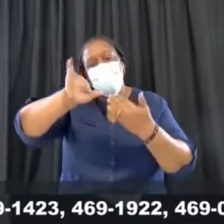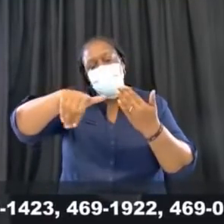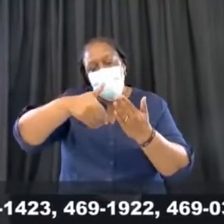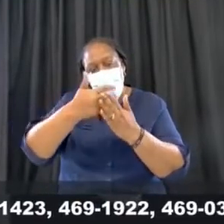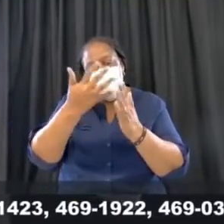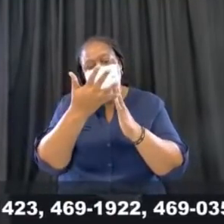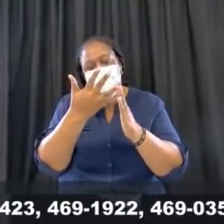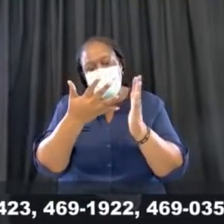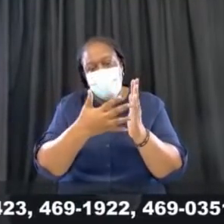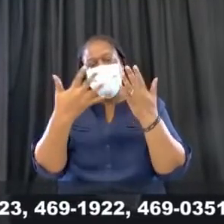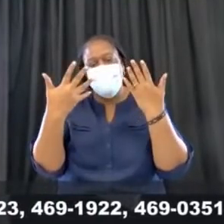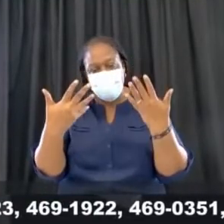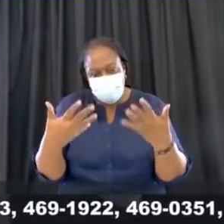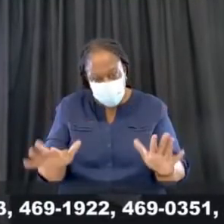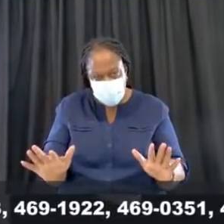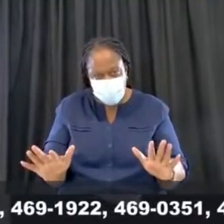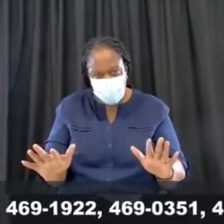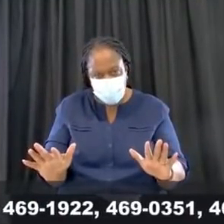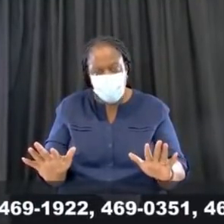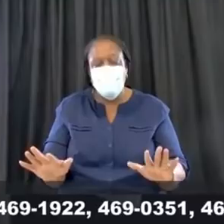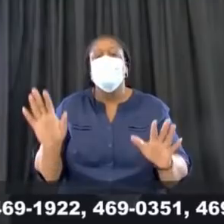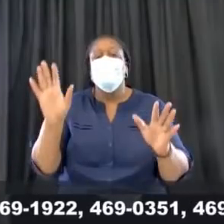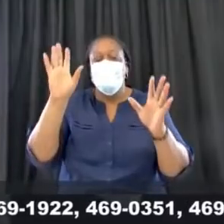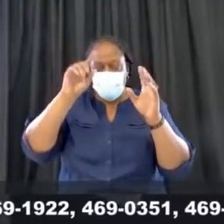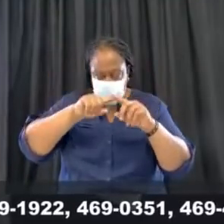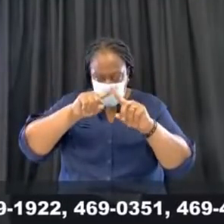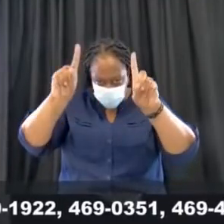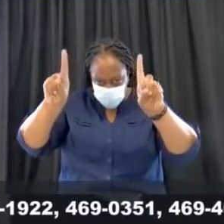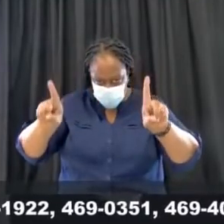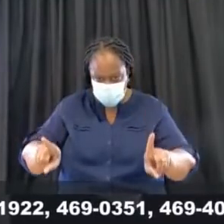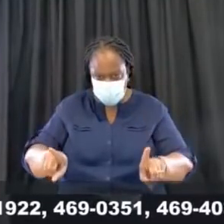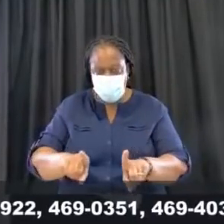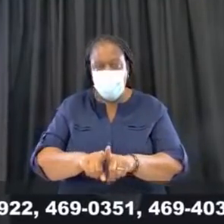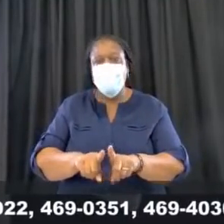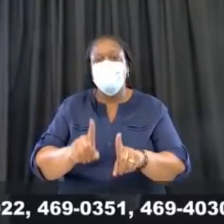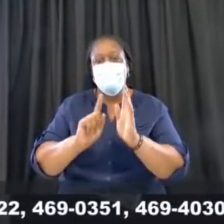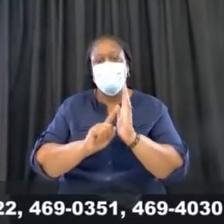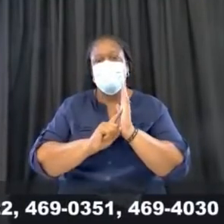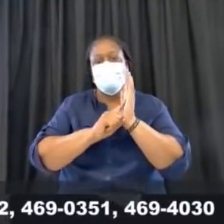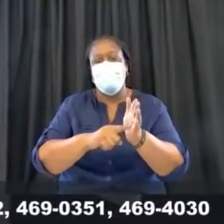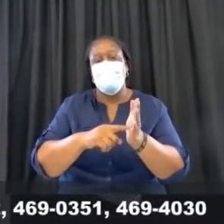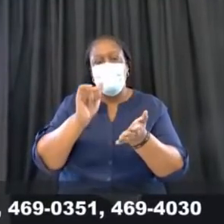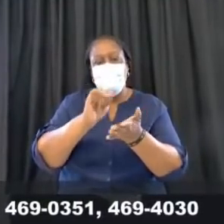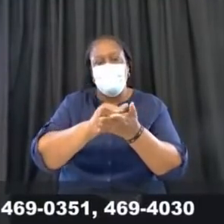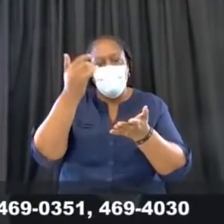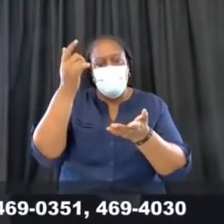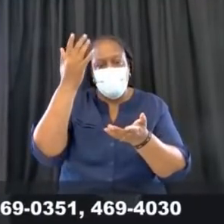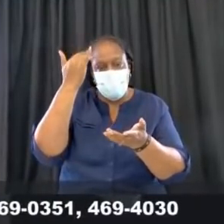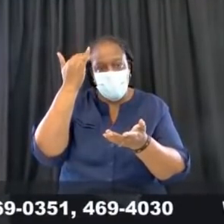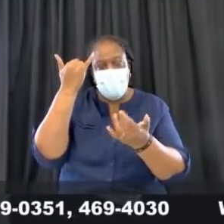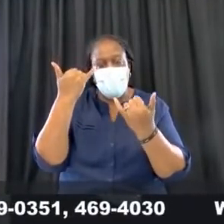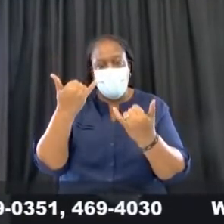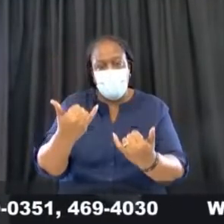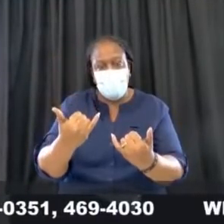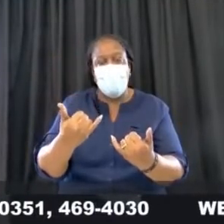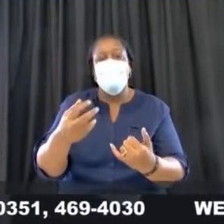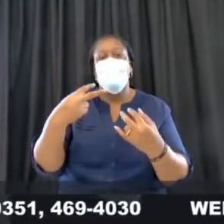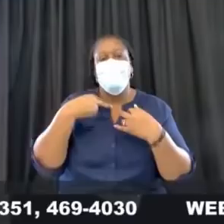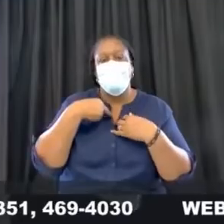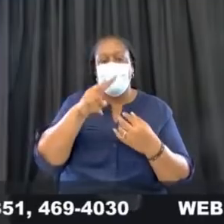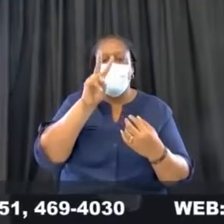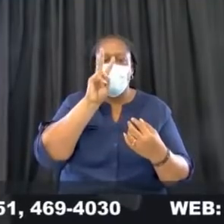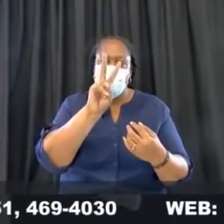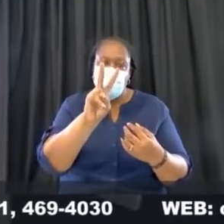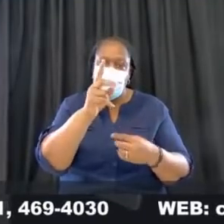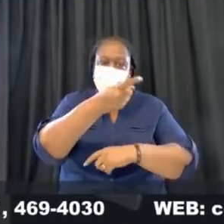we can reflect the true number of positive cases that we got during that time. And so there are going to be times when, depending on the